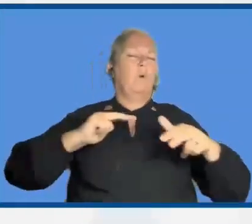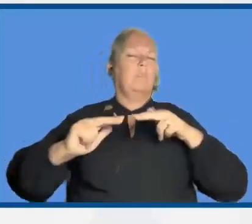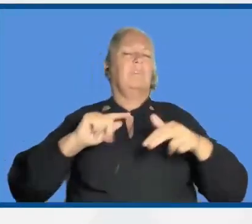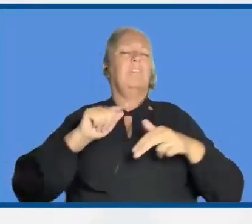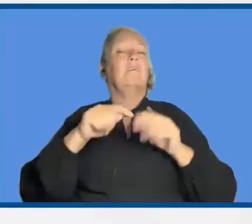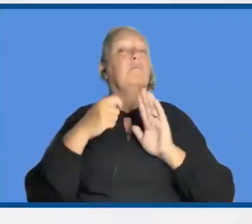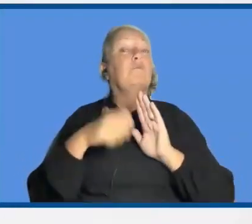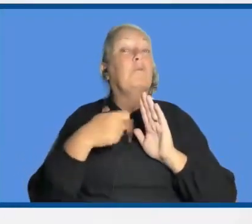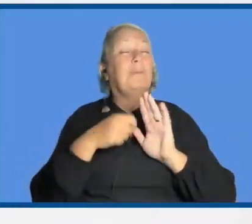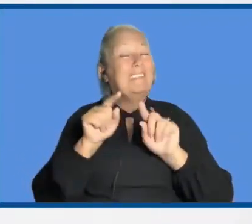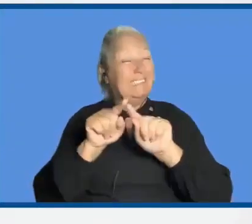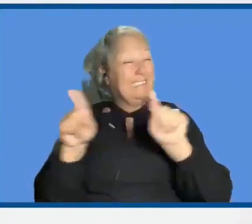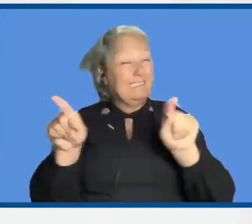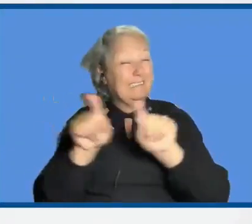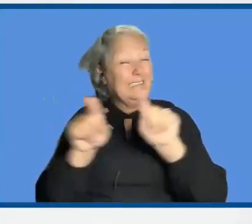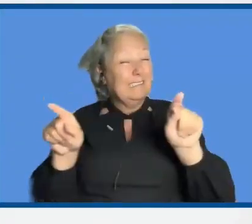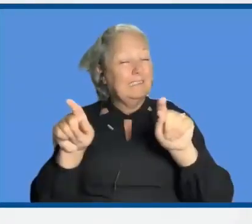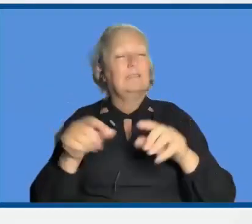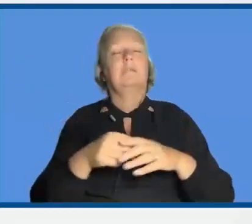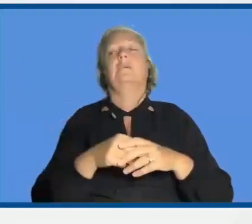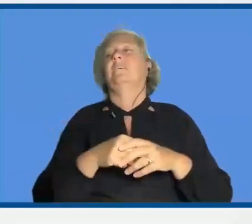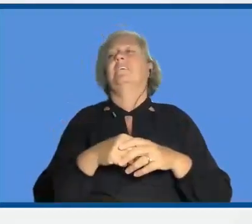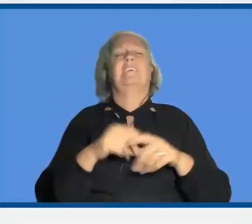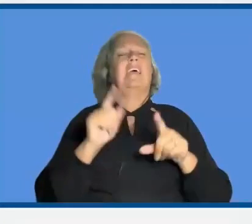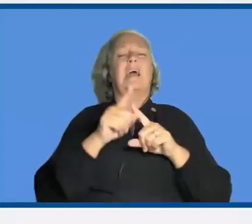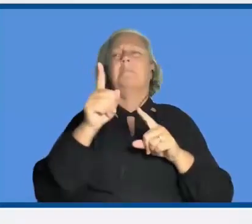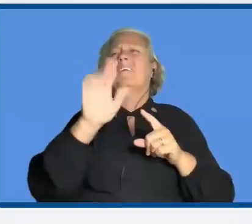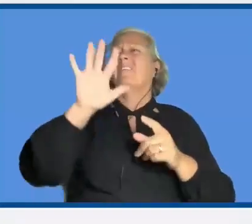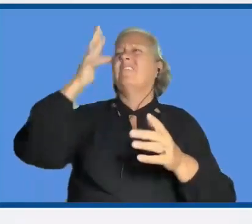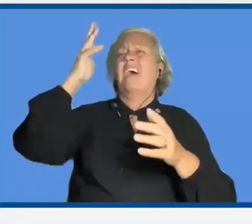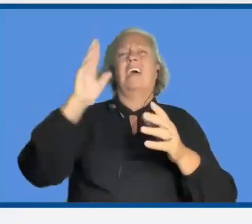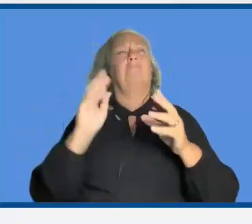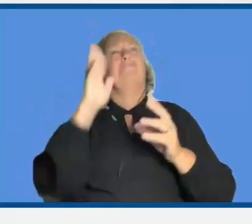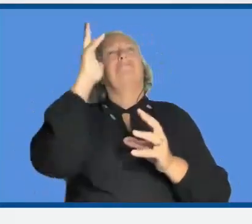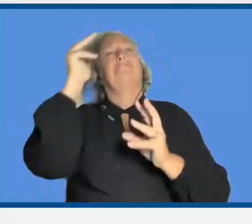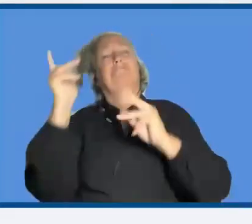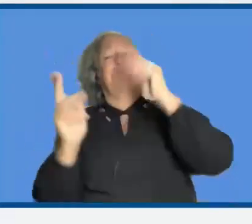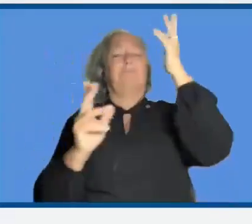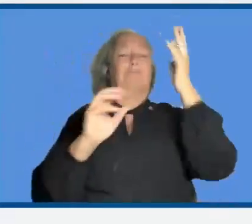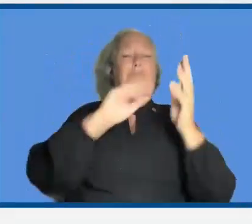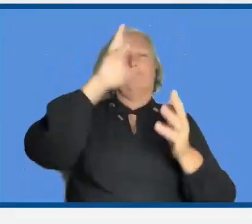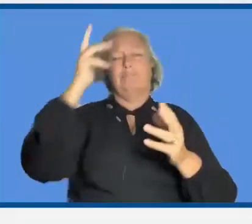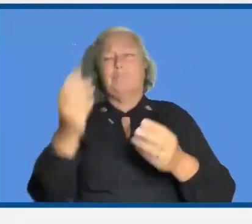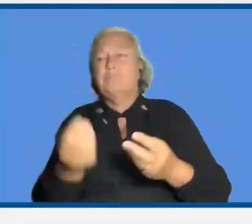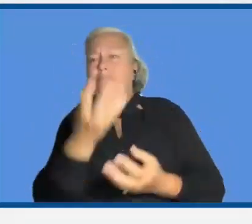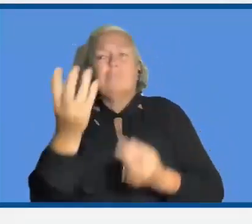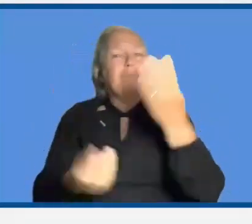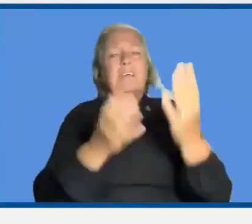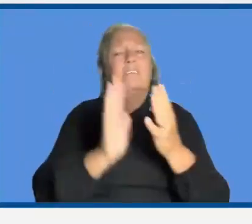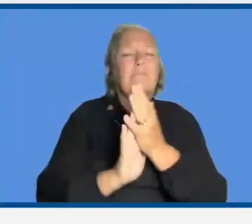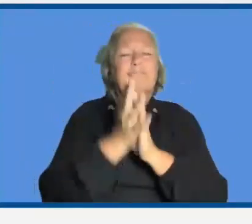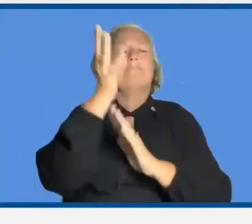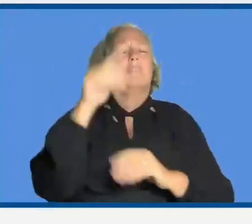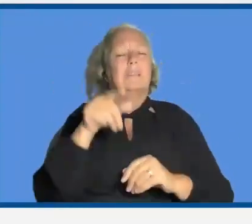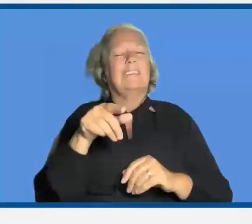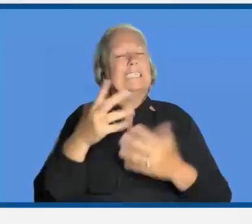fighting the forest fires or wildfires. We also need to have the same contact in a more